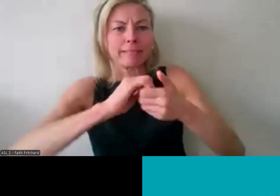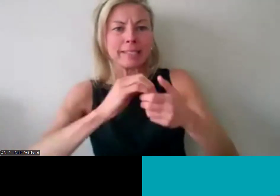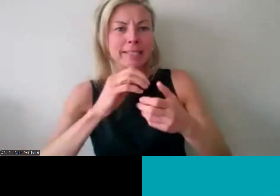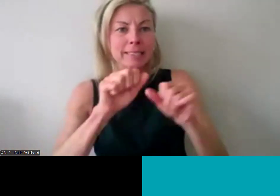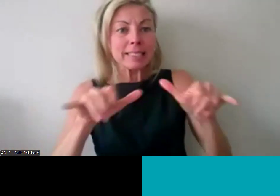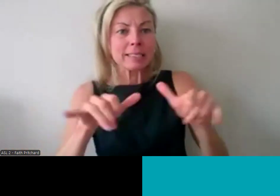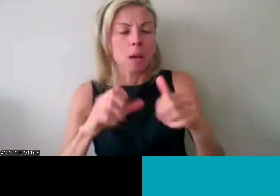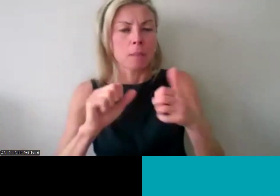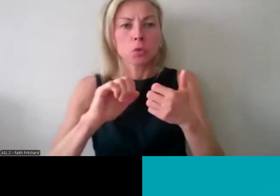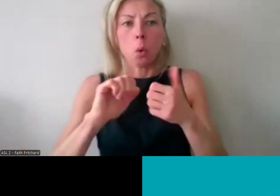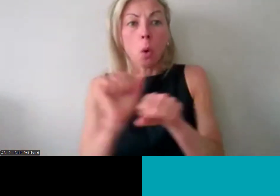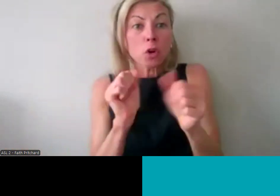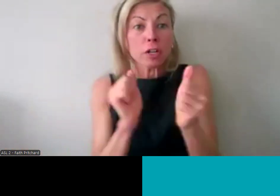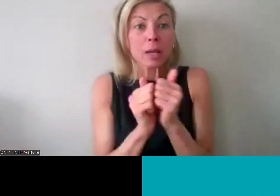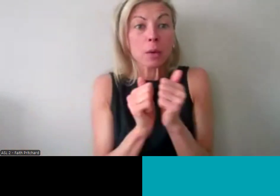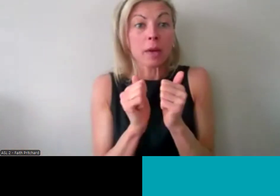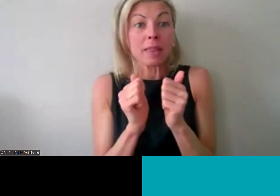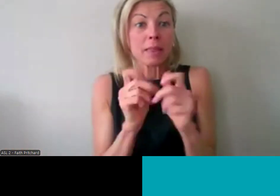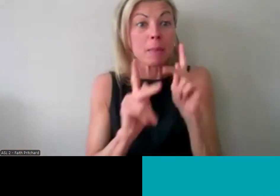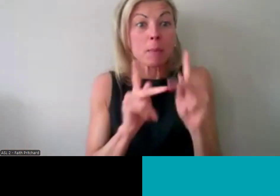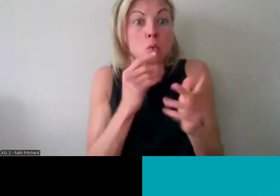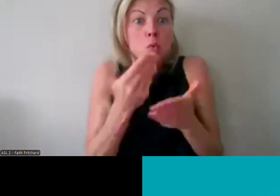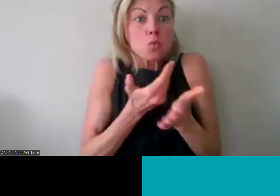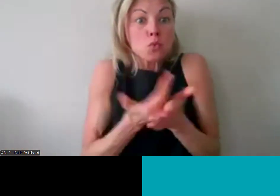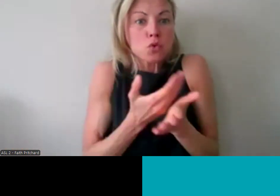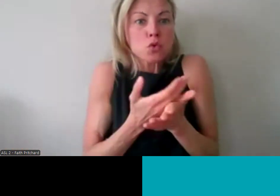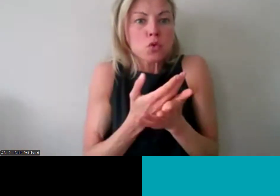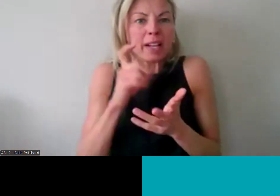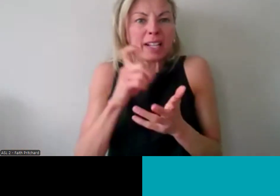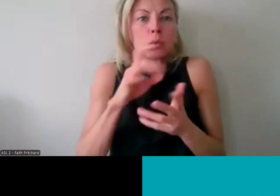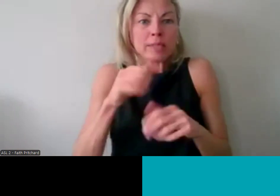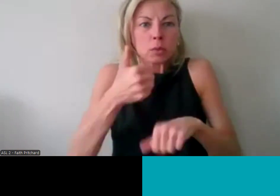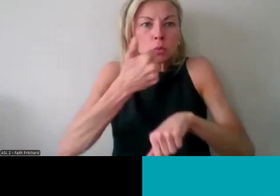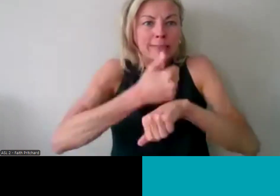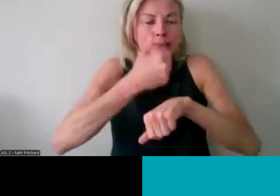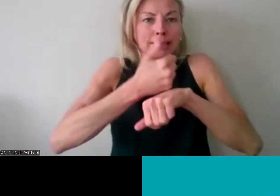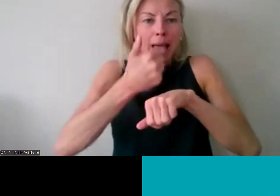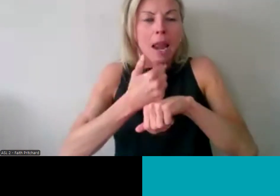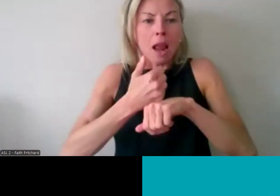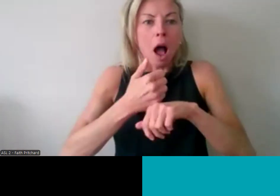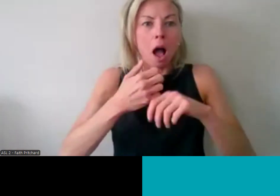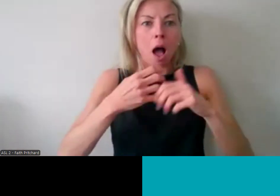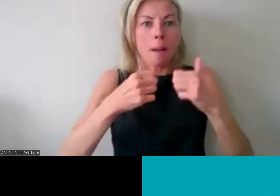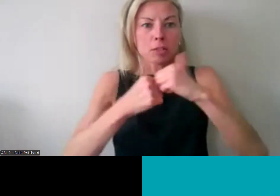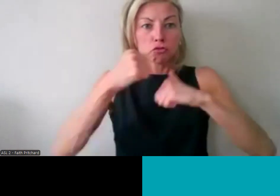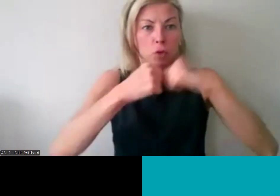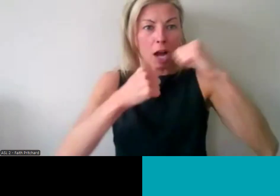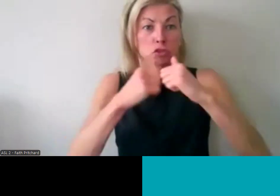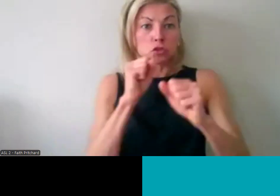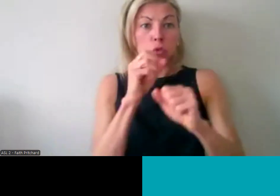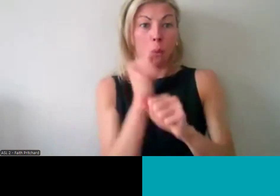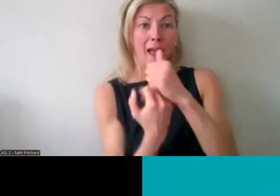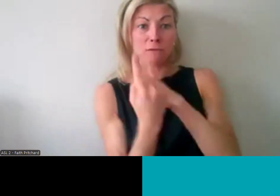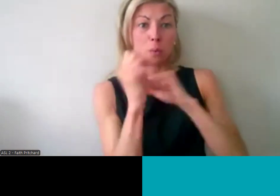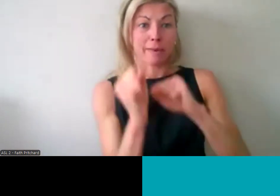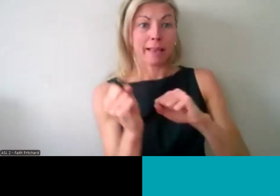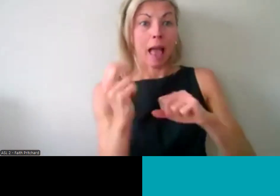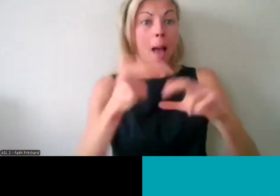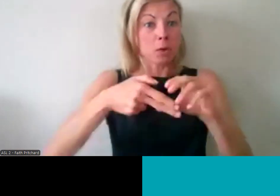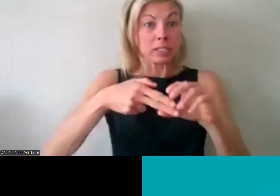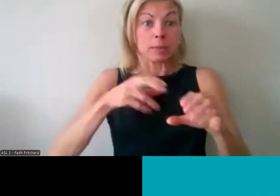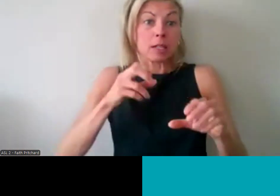working with folks who are newer. And I think a lot of that really needs to be built in again, so that people can really participate. So I would just offer that as something to